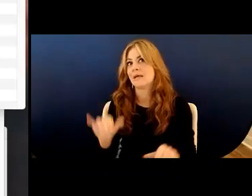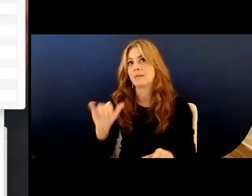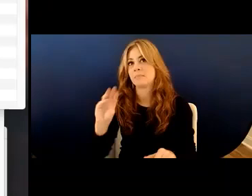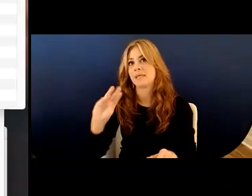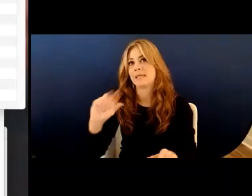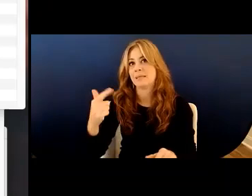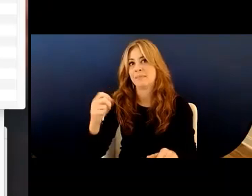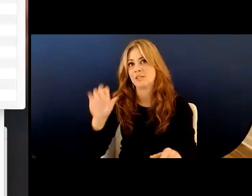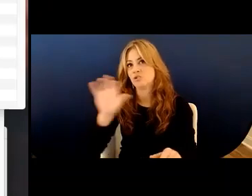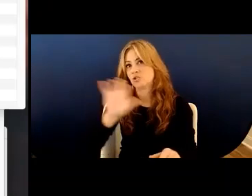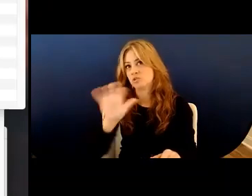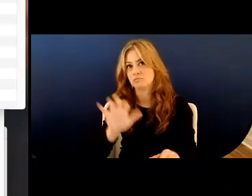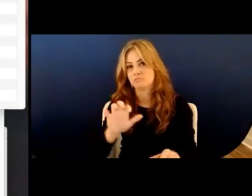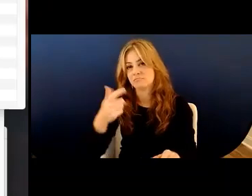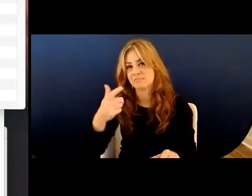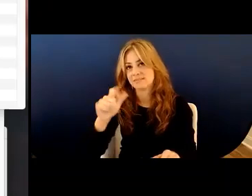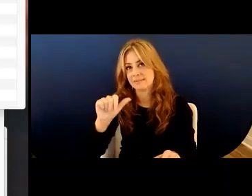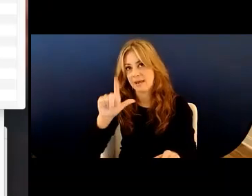that.